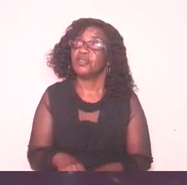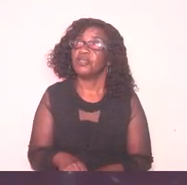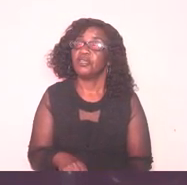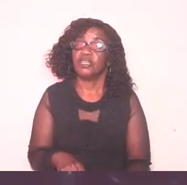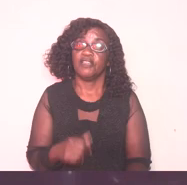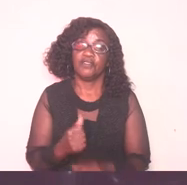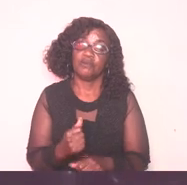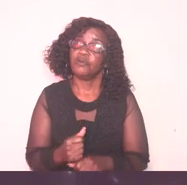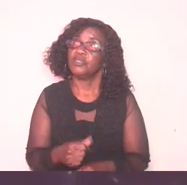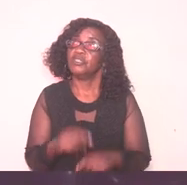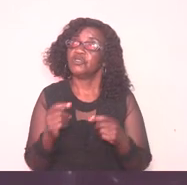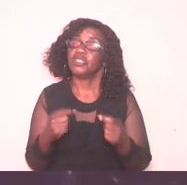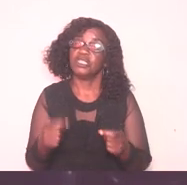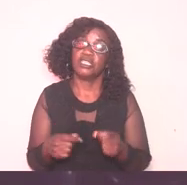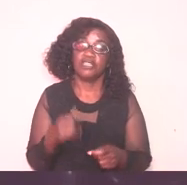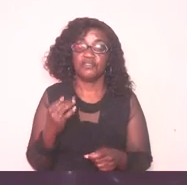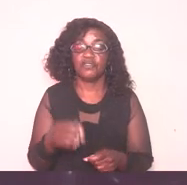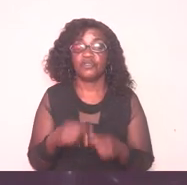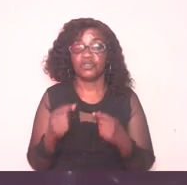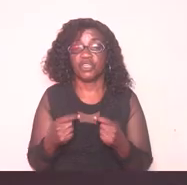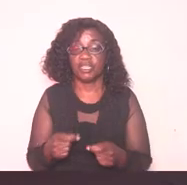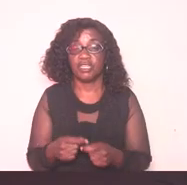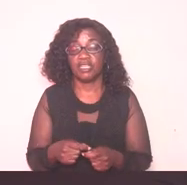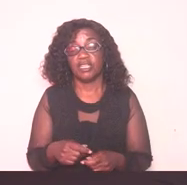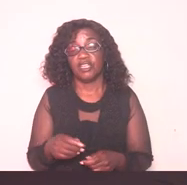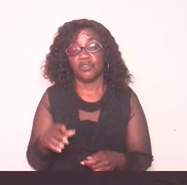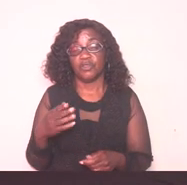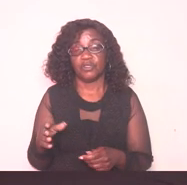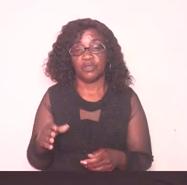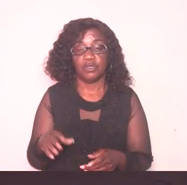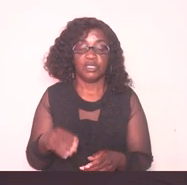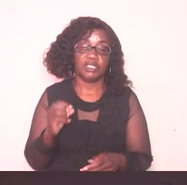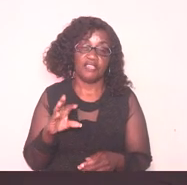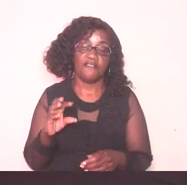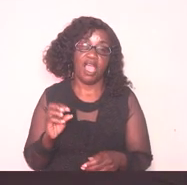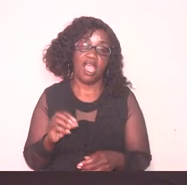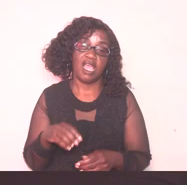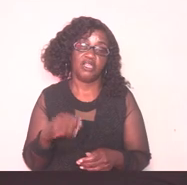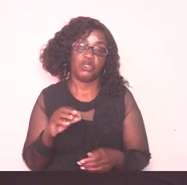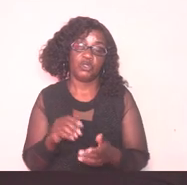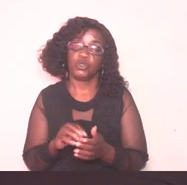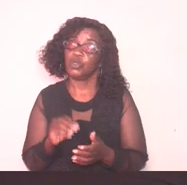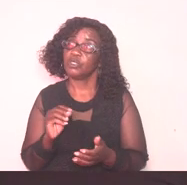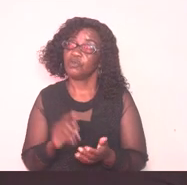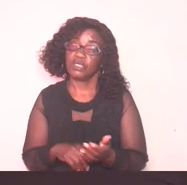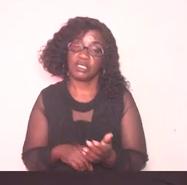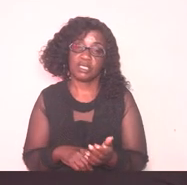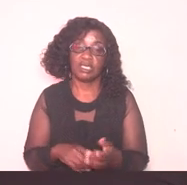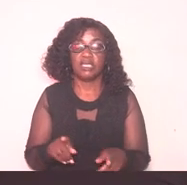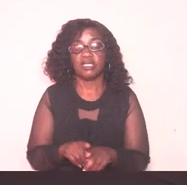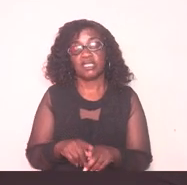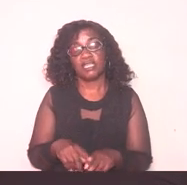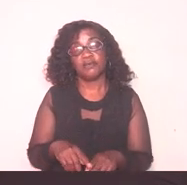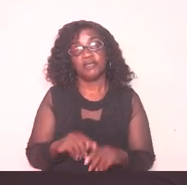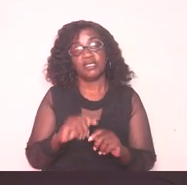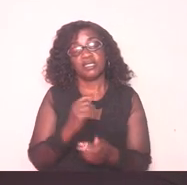situations. For example, training. Through guidance and counseling, these people can be trained to have safer sexual choices. Now what we are saying as a